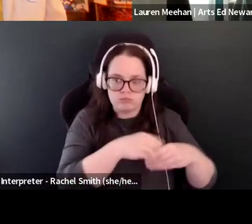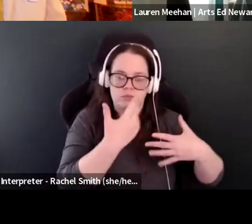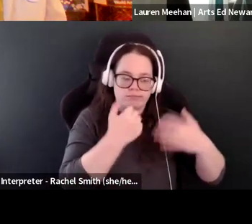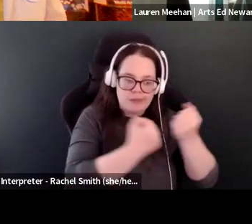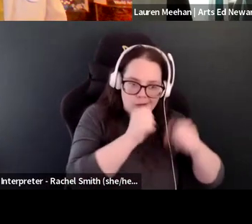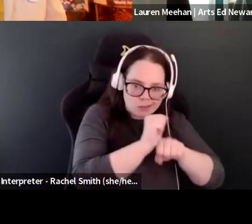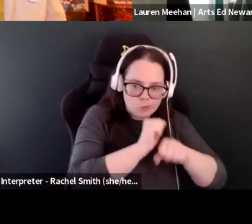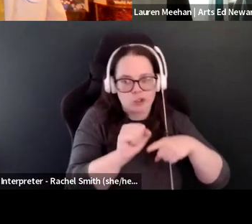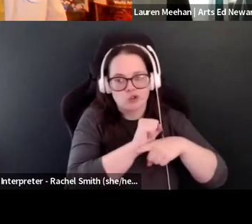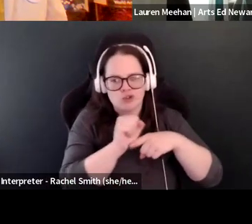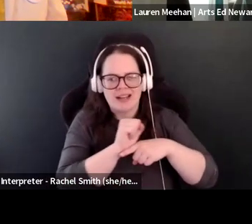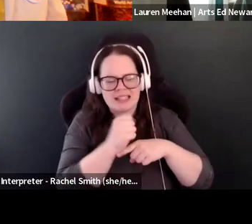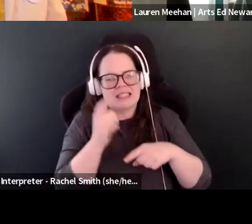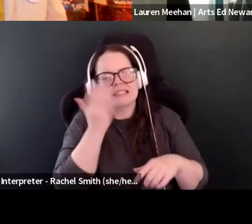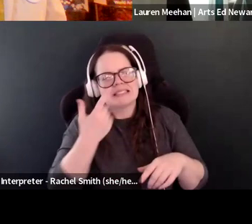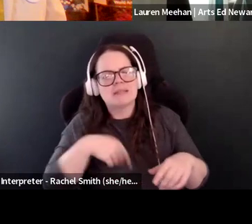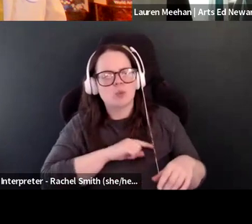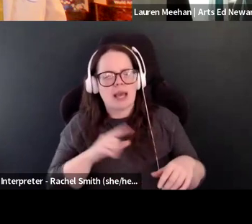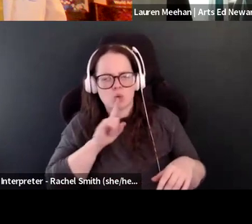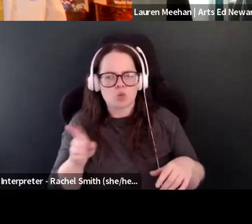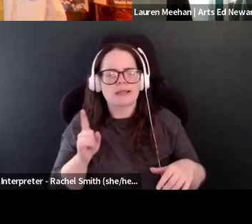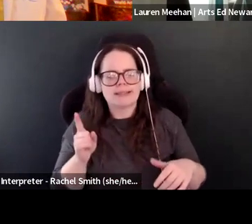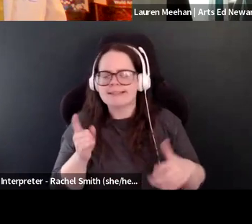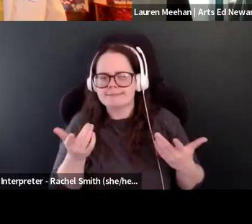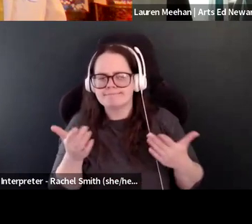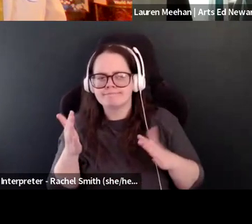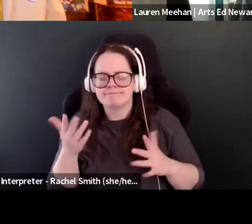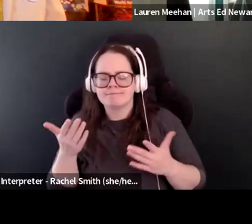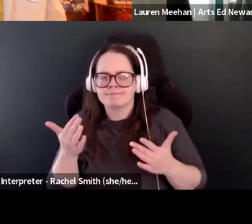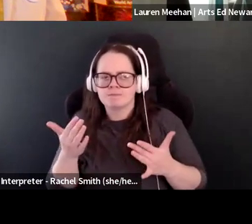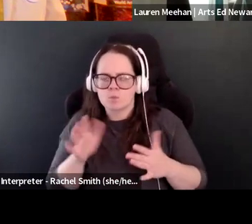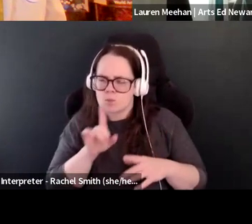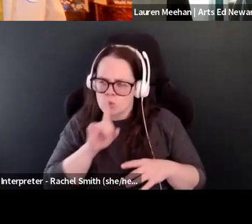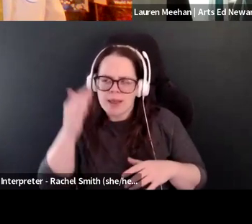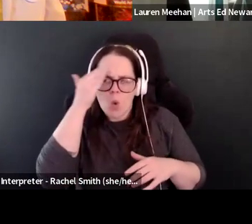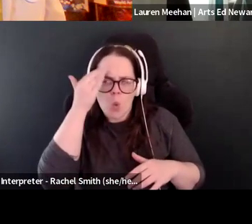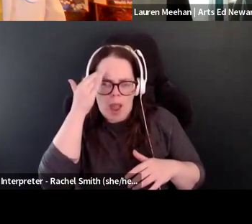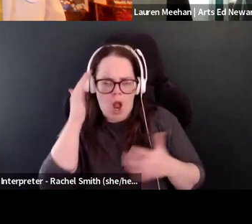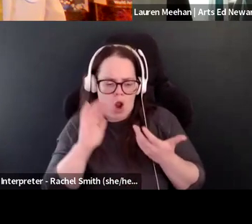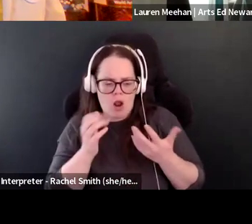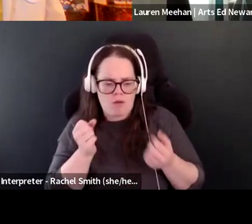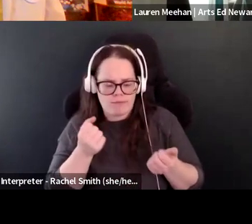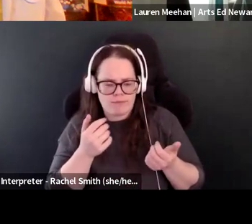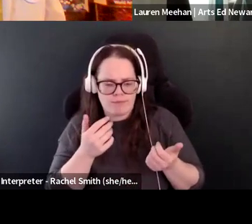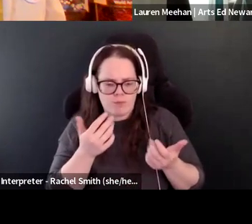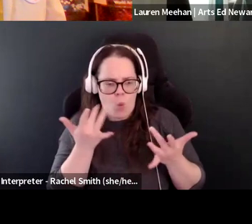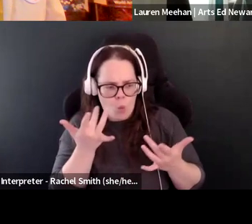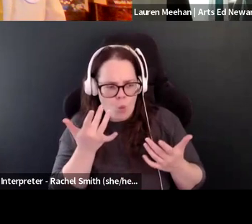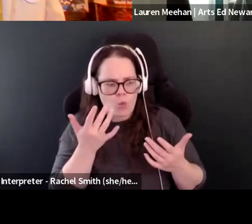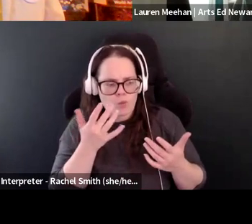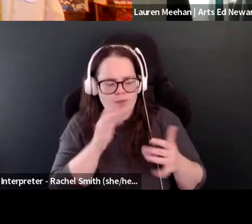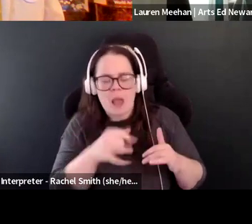there seemed to be a heightened sense of awareness around the need to focus on arts education from the federal level